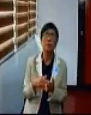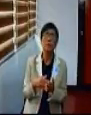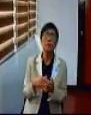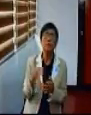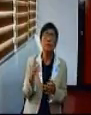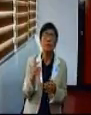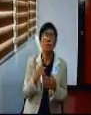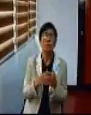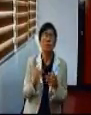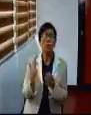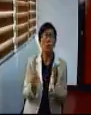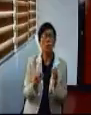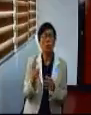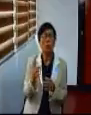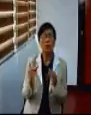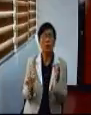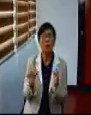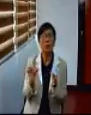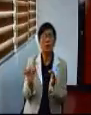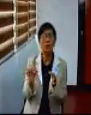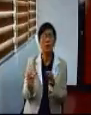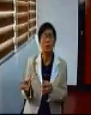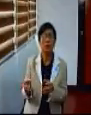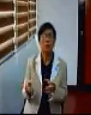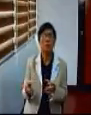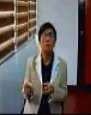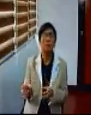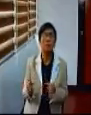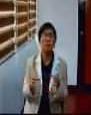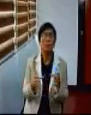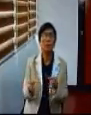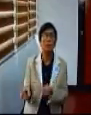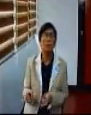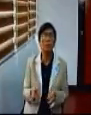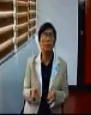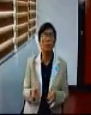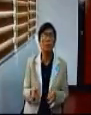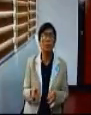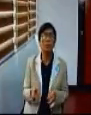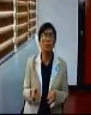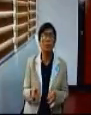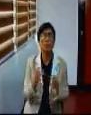the cause of the complaint was from a foreign